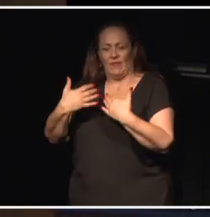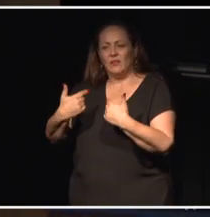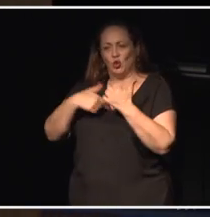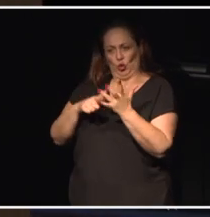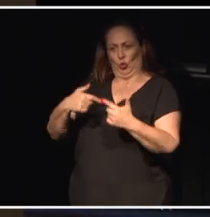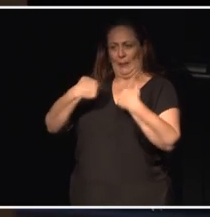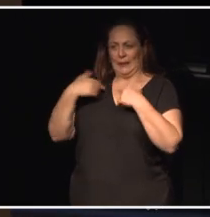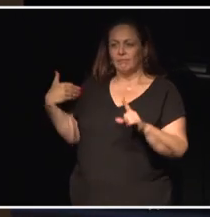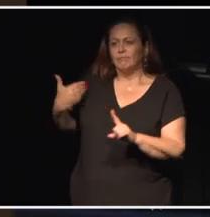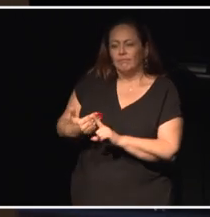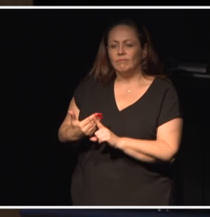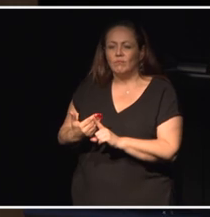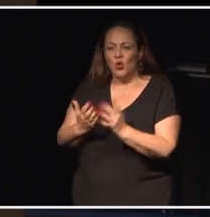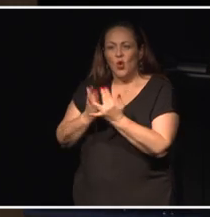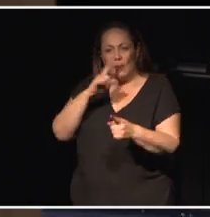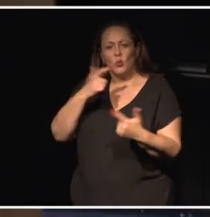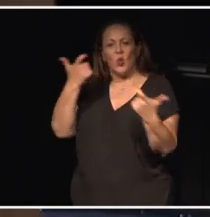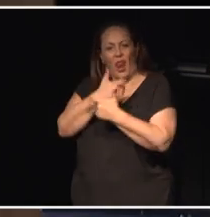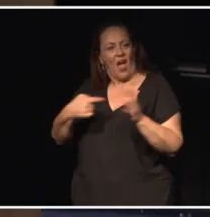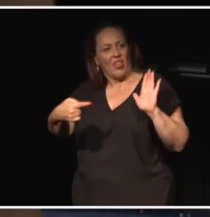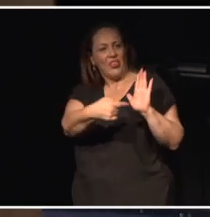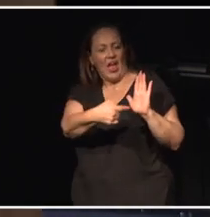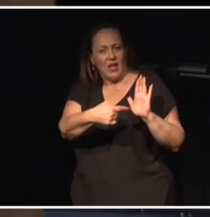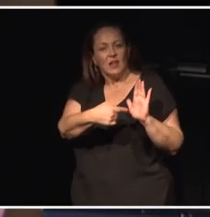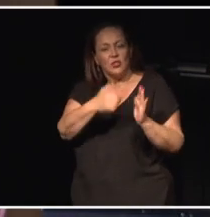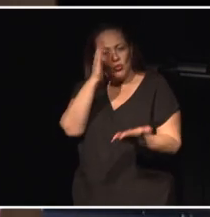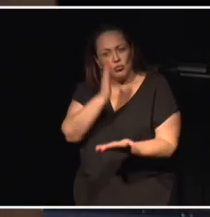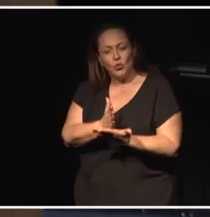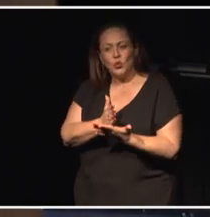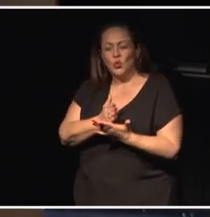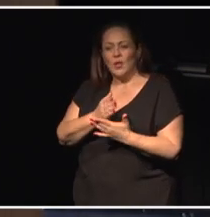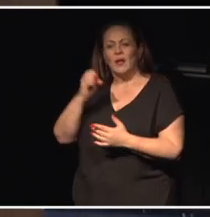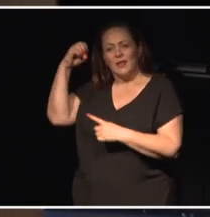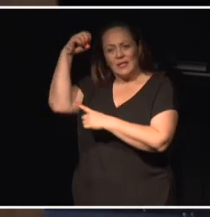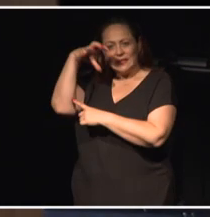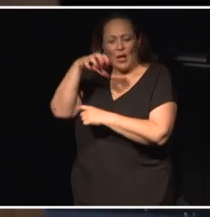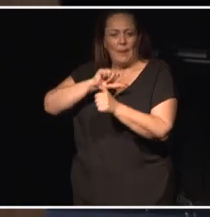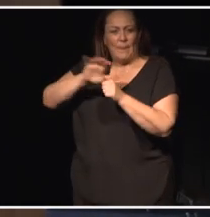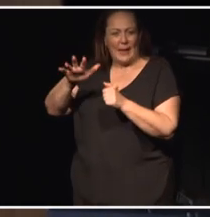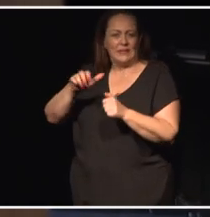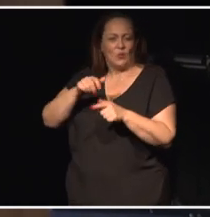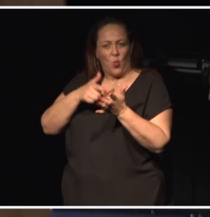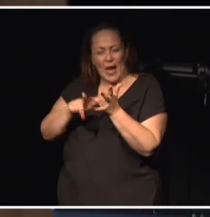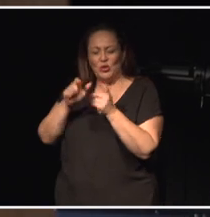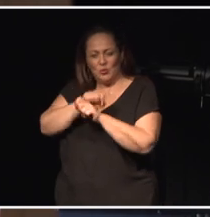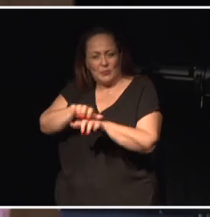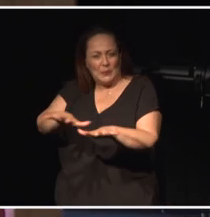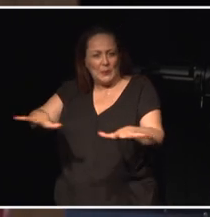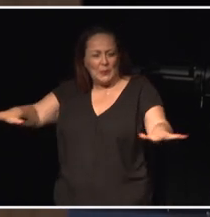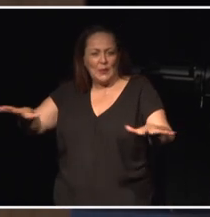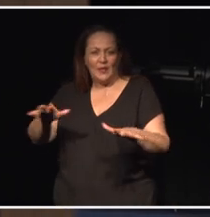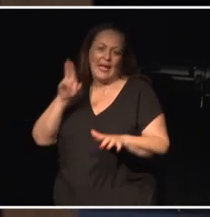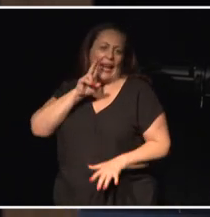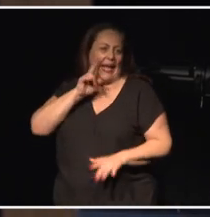that may be triggering for some people in the audience. It really is true what they say, that sunshine is the best disinfectant. But also a good disinfectant